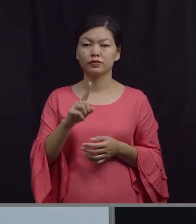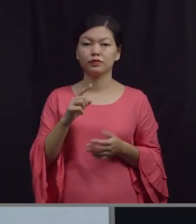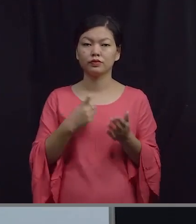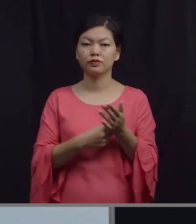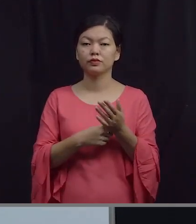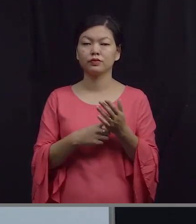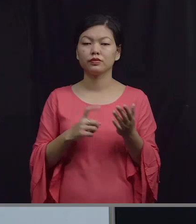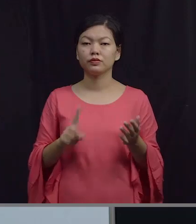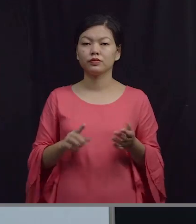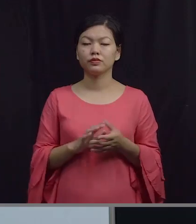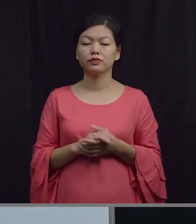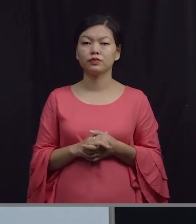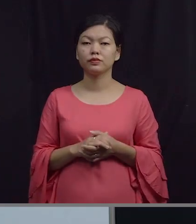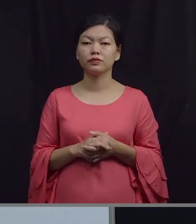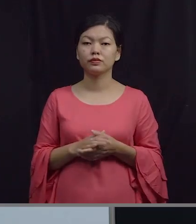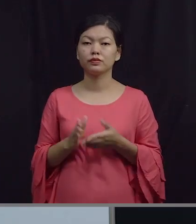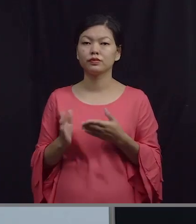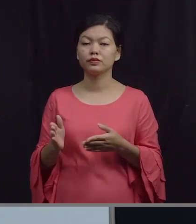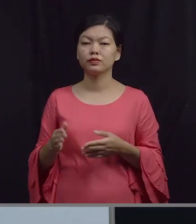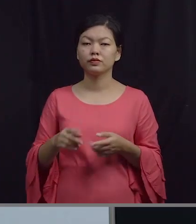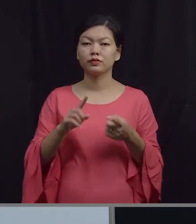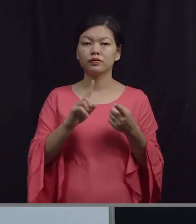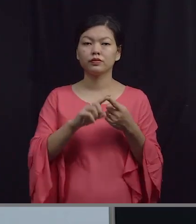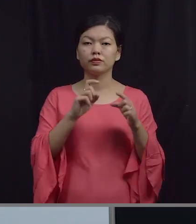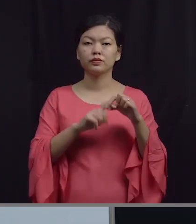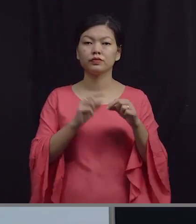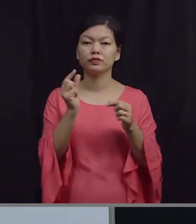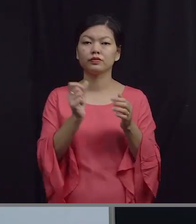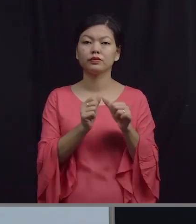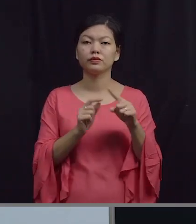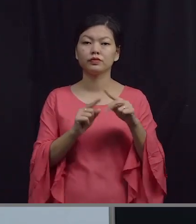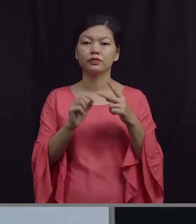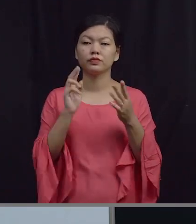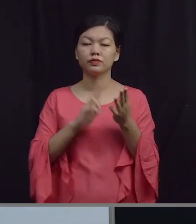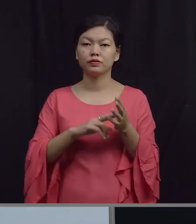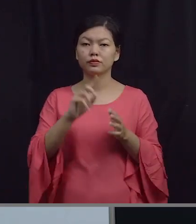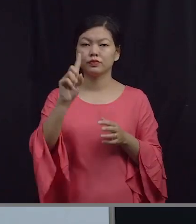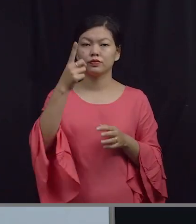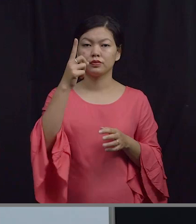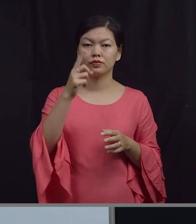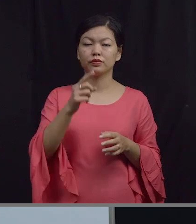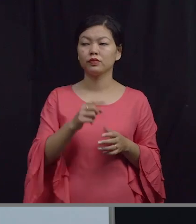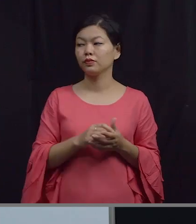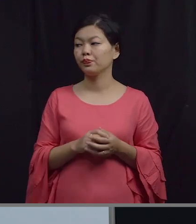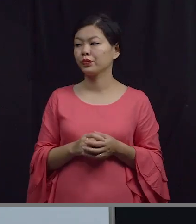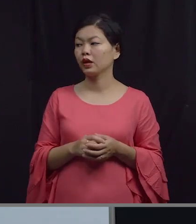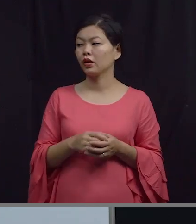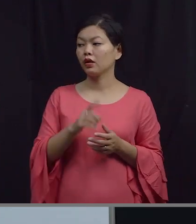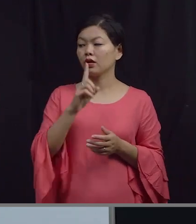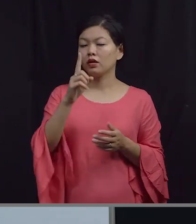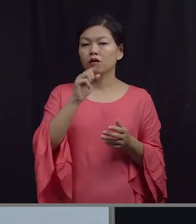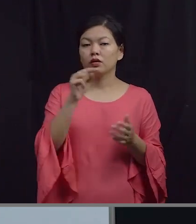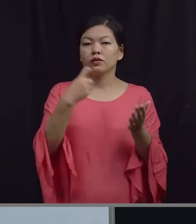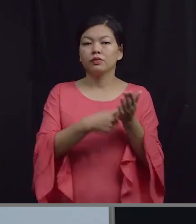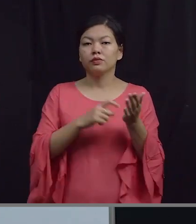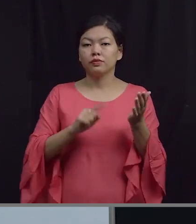Now, dear students, you see, if we see the equation number 1, we have the value of 1 by R1 minus 1 by R2, right? So what is the value of 1 by R1